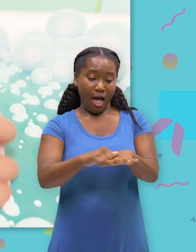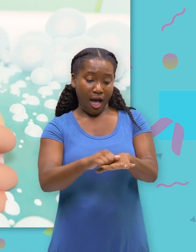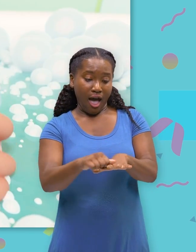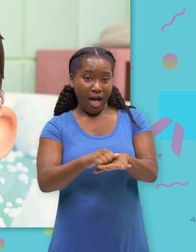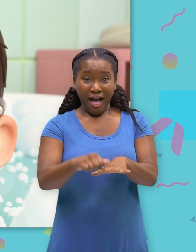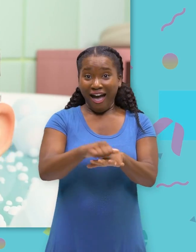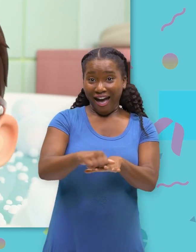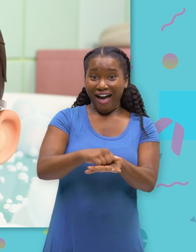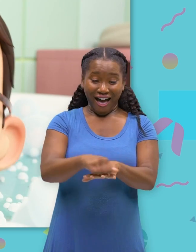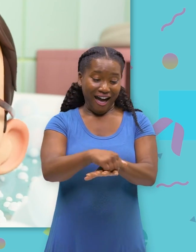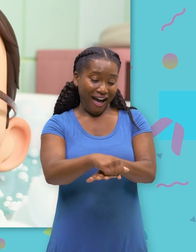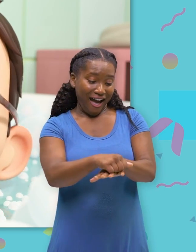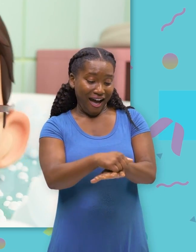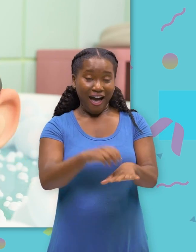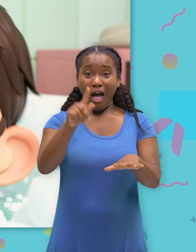Let's wash